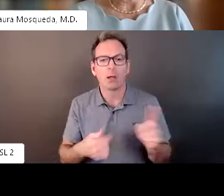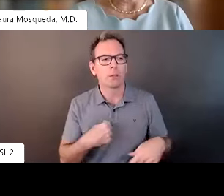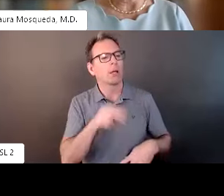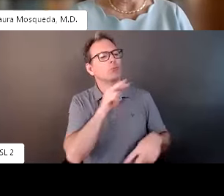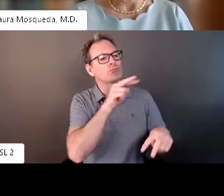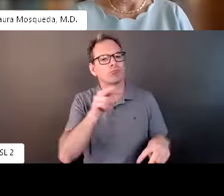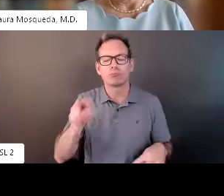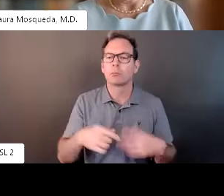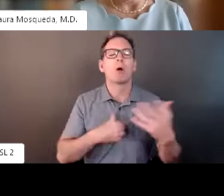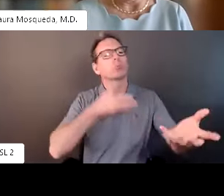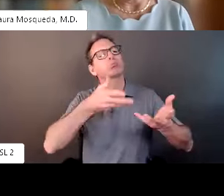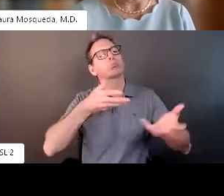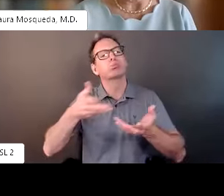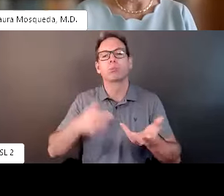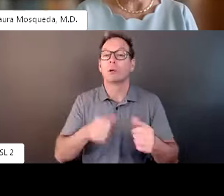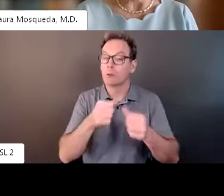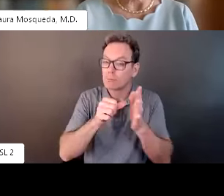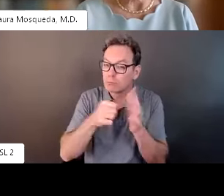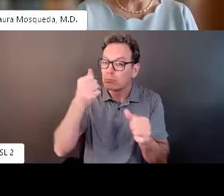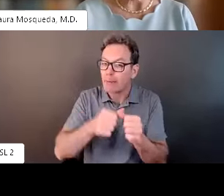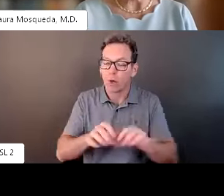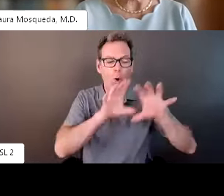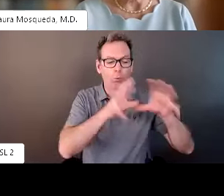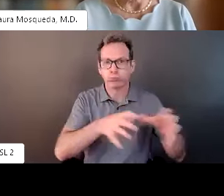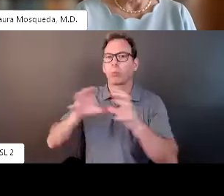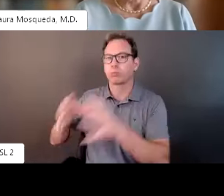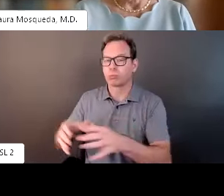be going on and the severity of it.